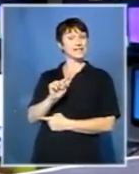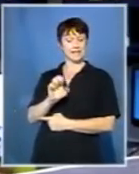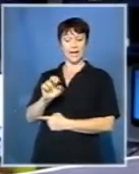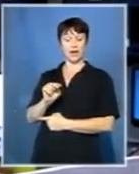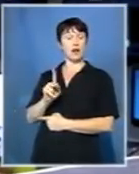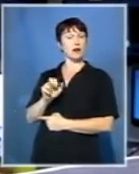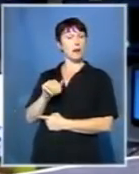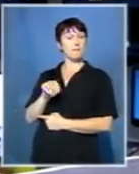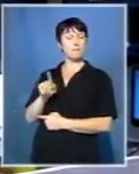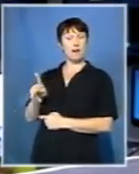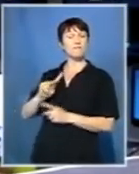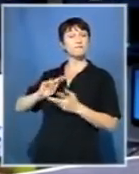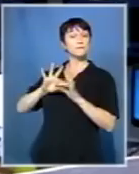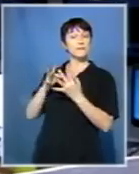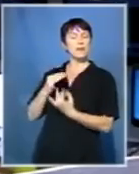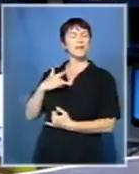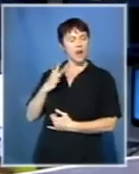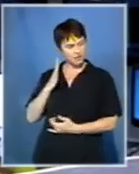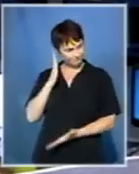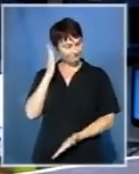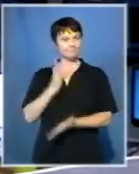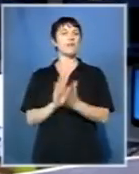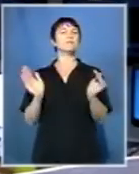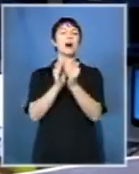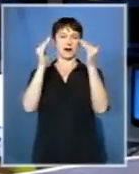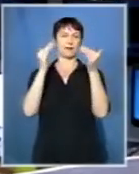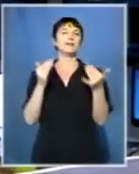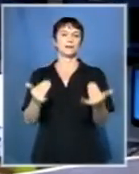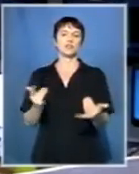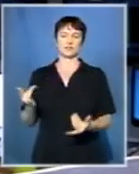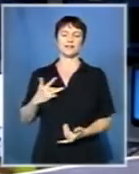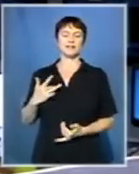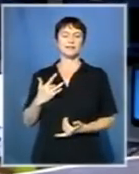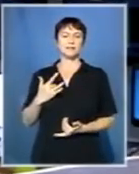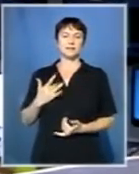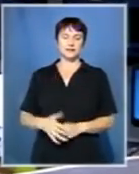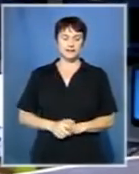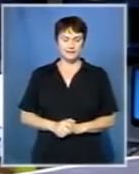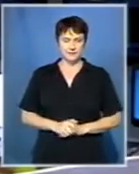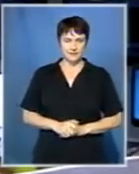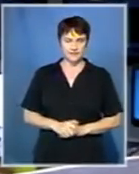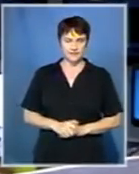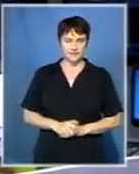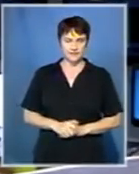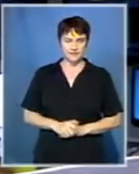that justice will finally be served. Criselda Lewis, SABC News in Johannesburg.